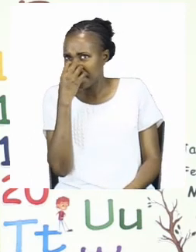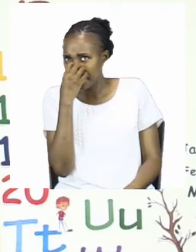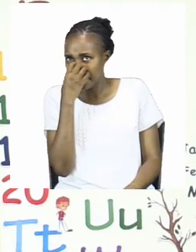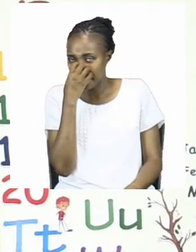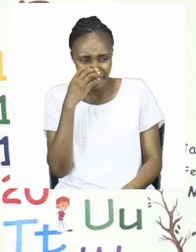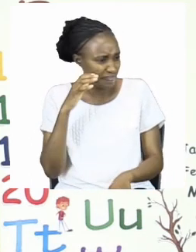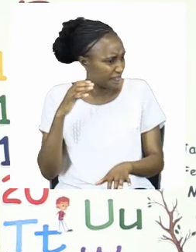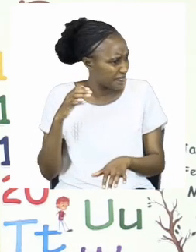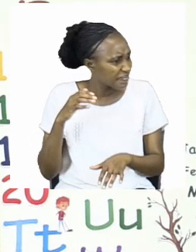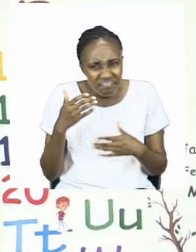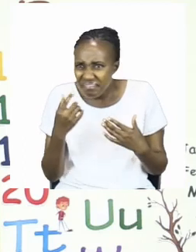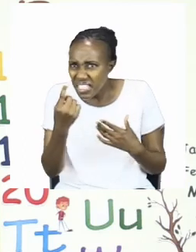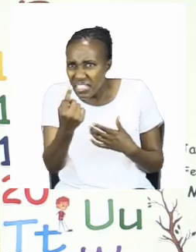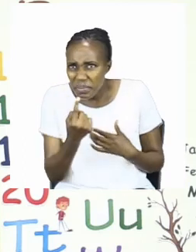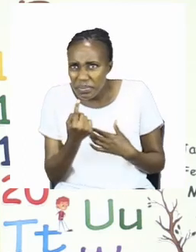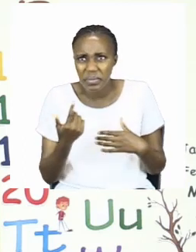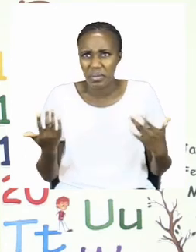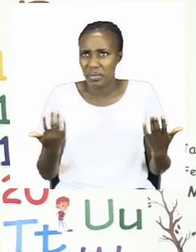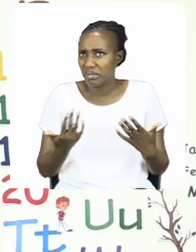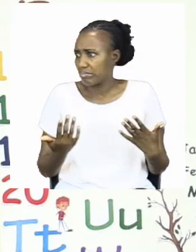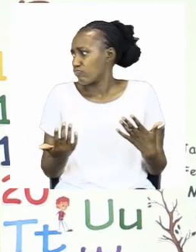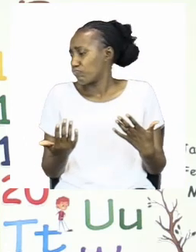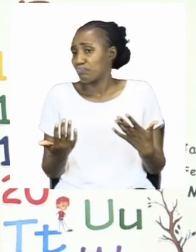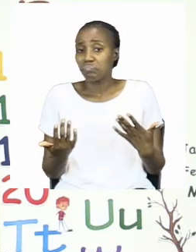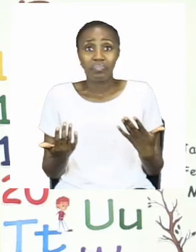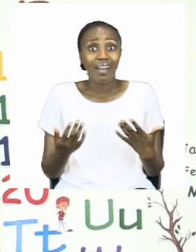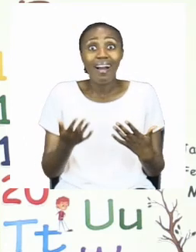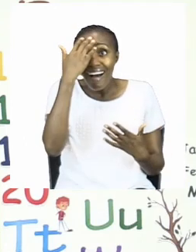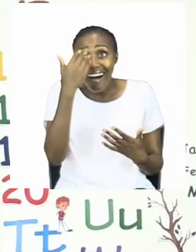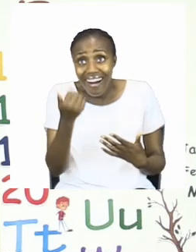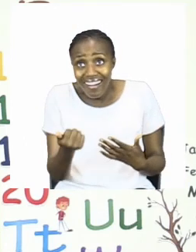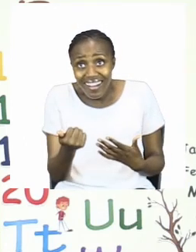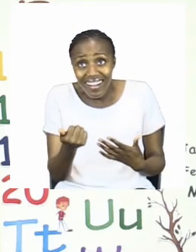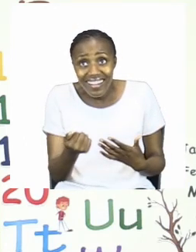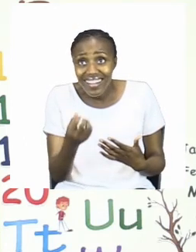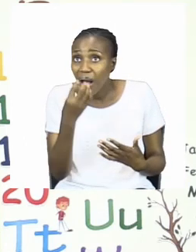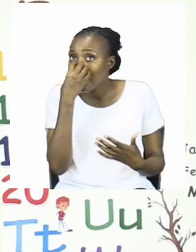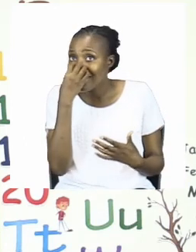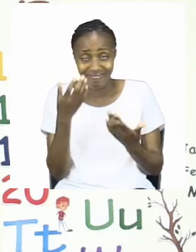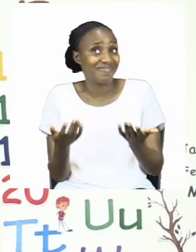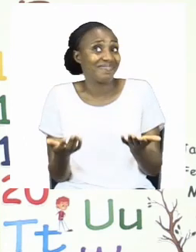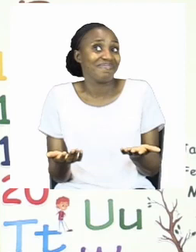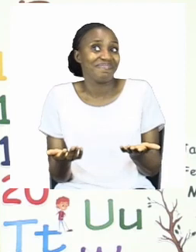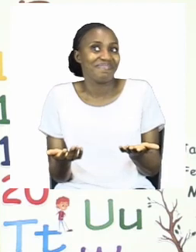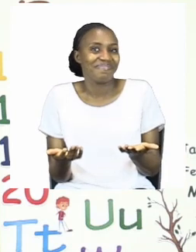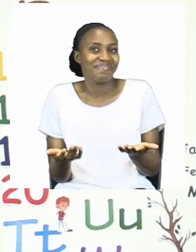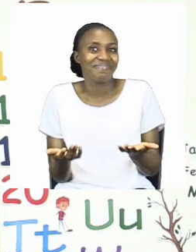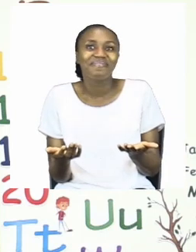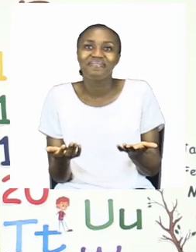come into the classroom. I'm sure he's here by now. Hello, Sashi, where are you? Oh, there you